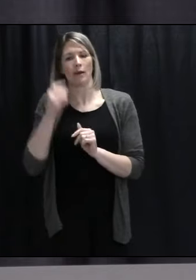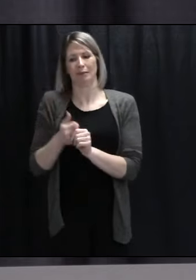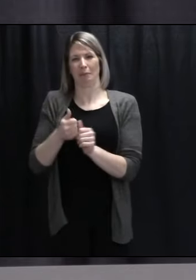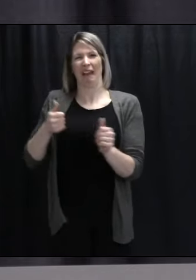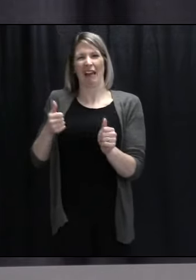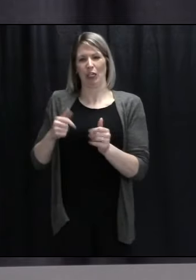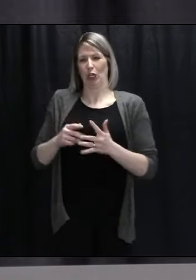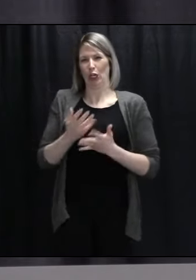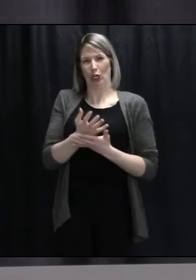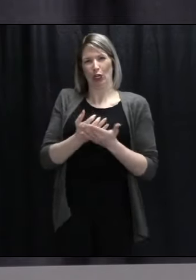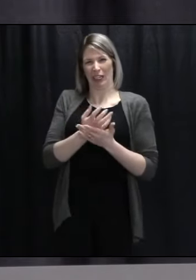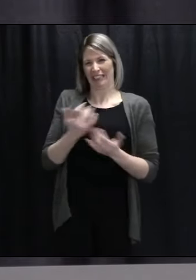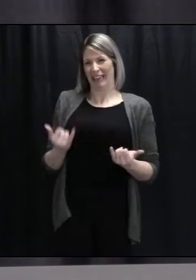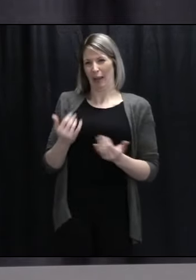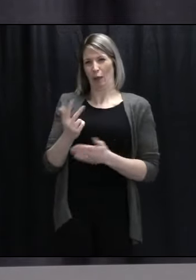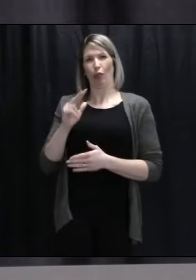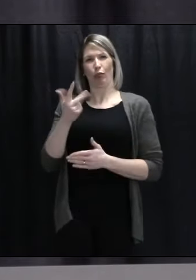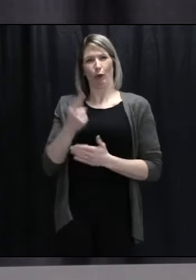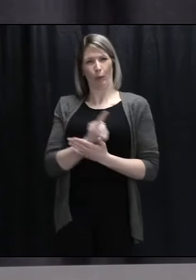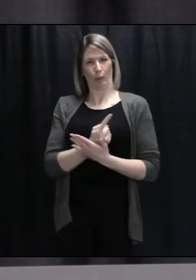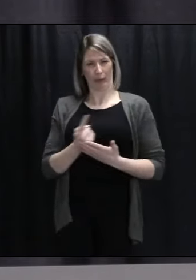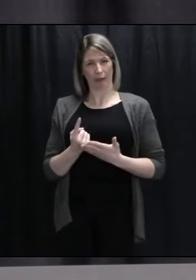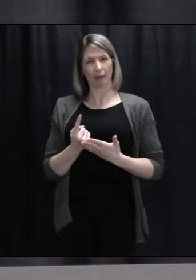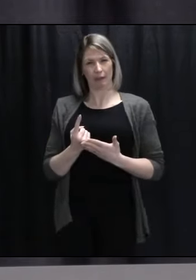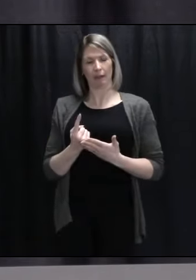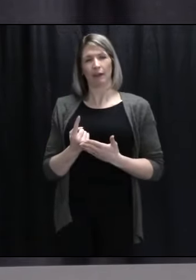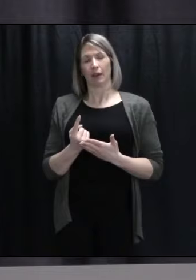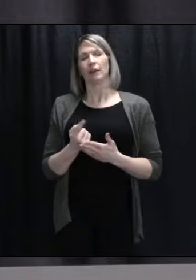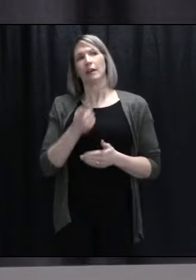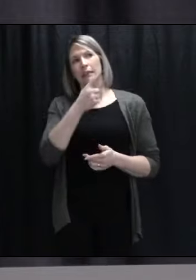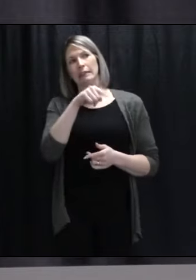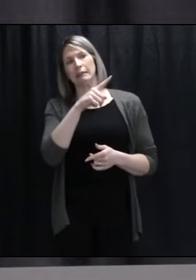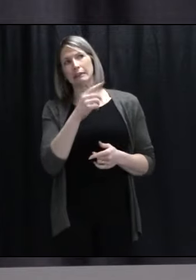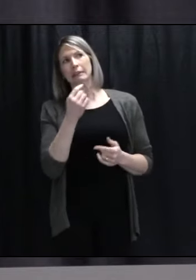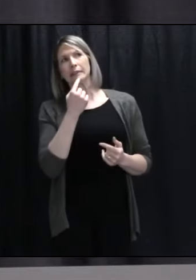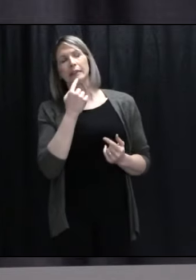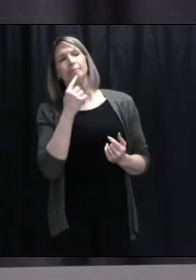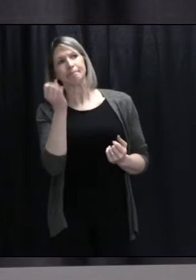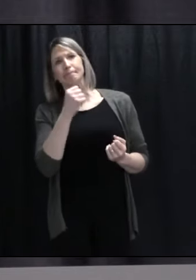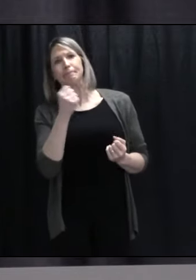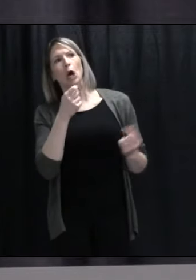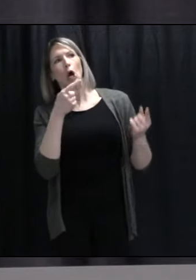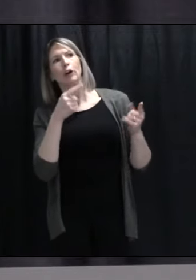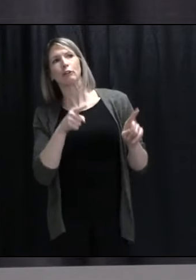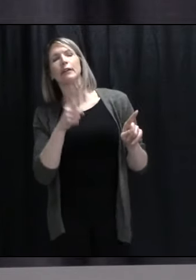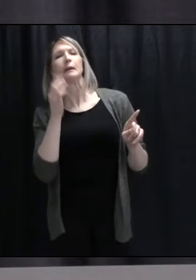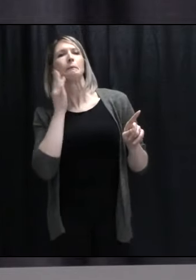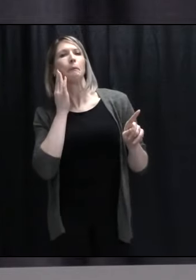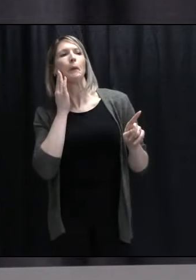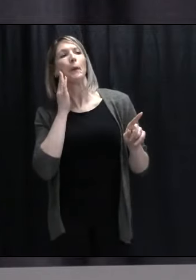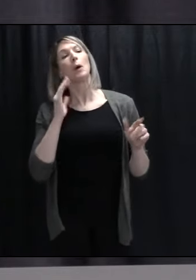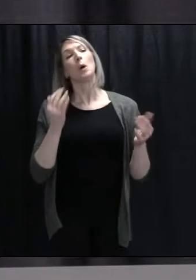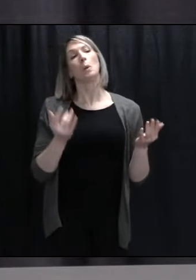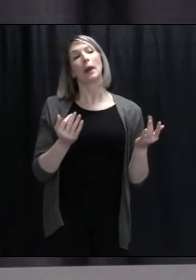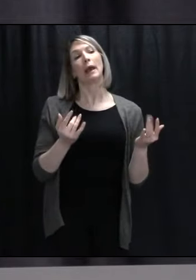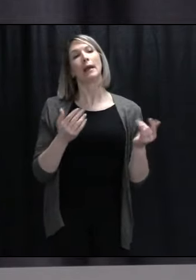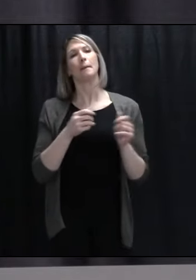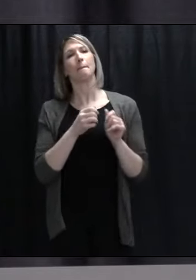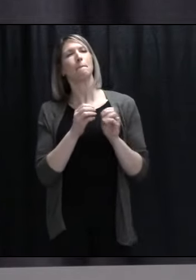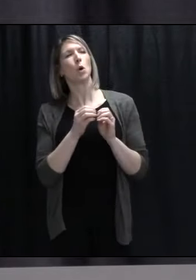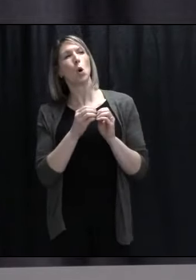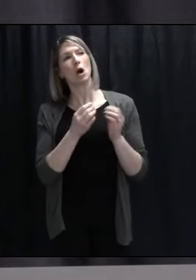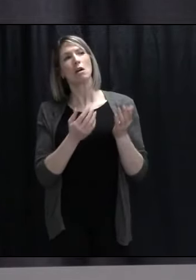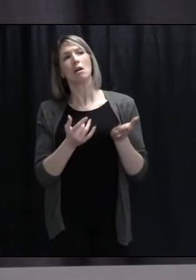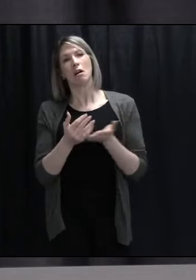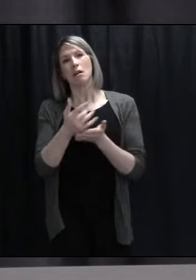Labrador. So that would allow us to prepare, as the Minister said, for our healthcare, what's in our healthcare capacity to